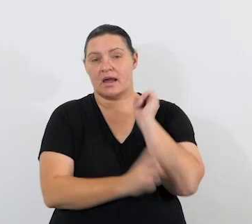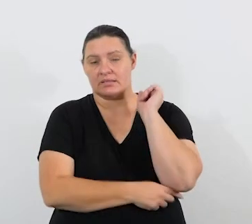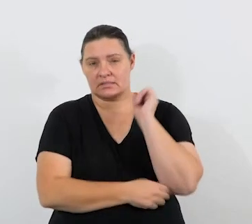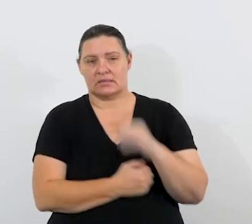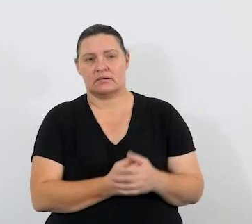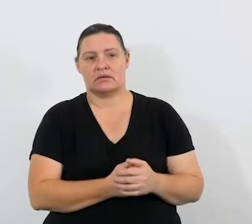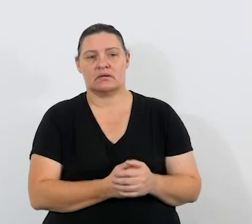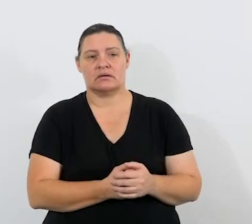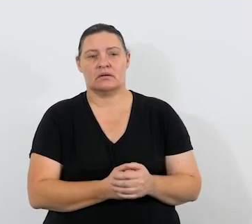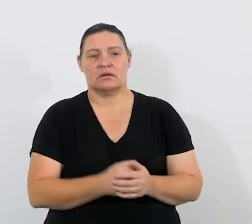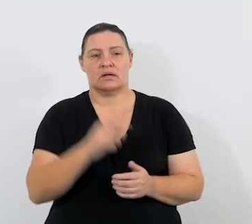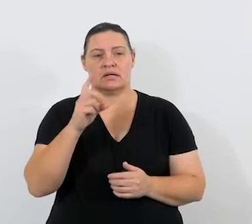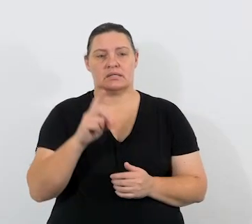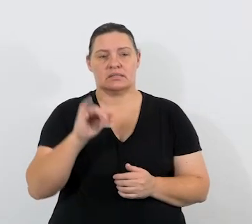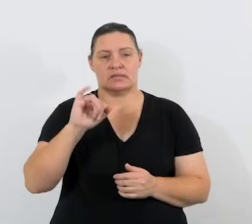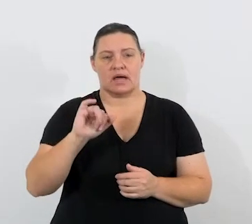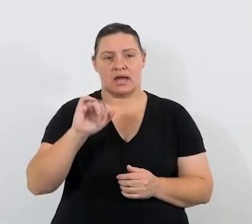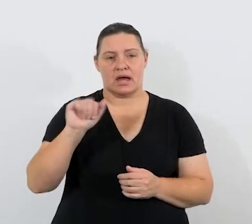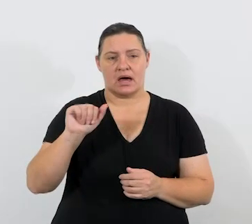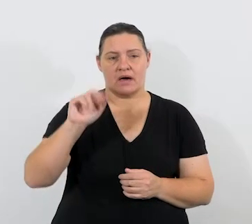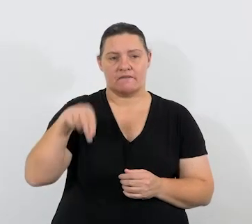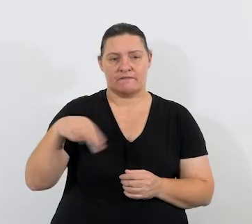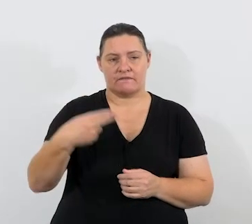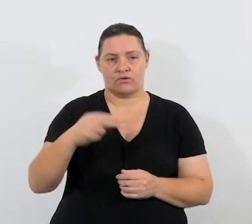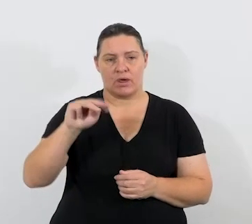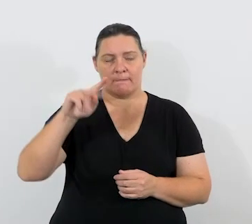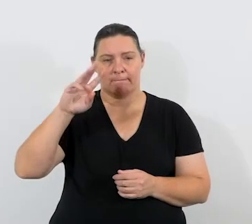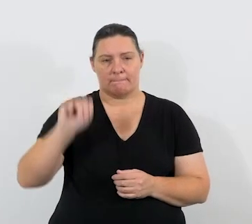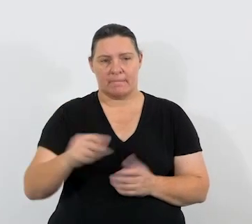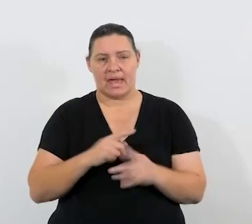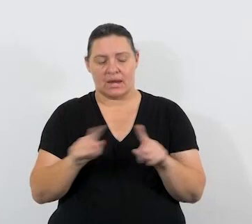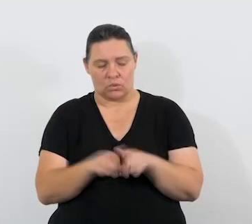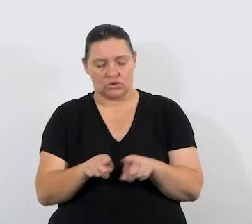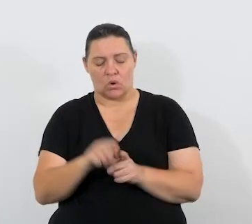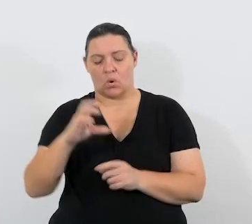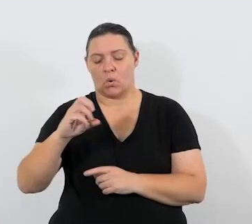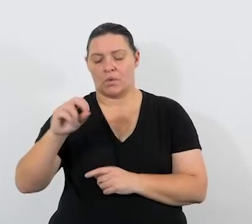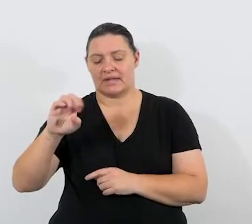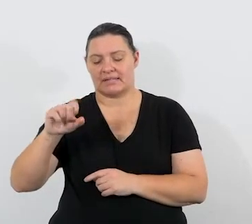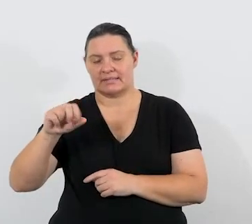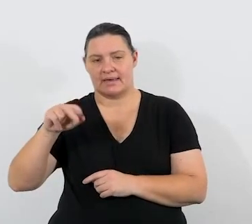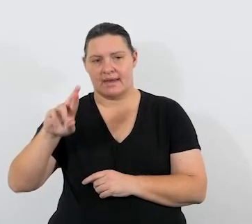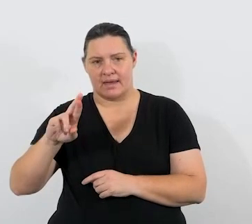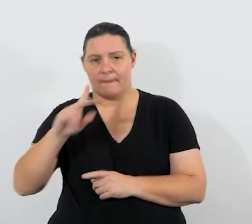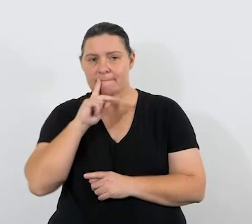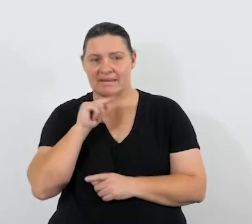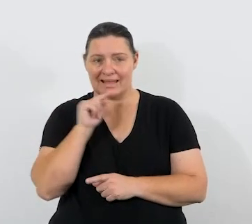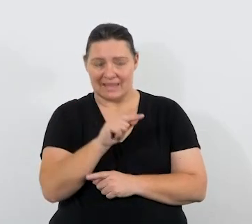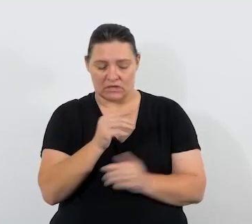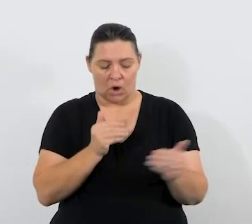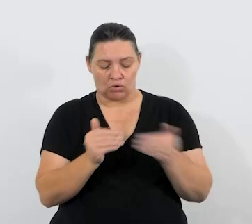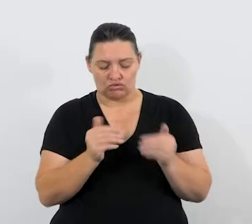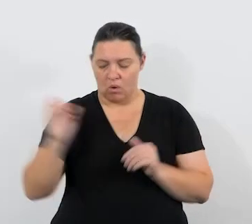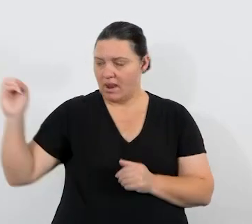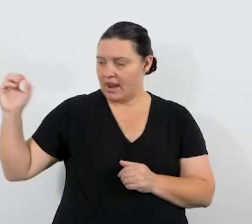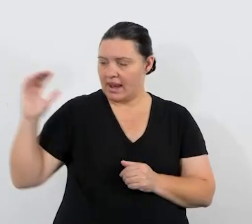last one is our diaphragm and condenser. So these 2 control the amount of light which